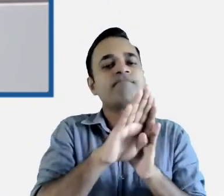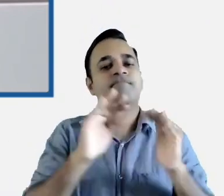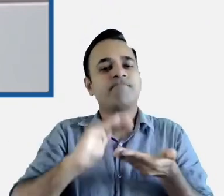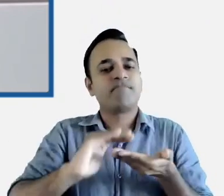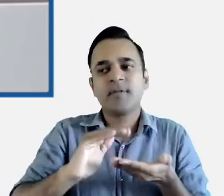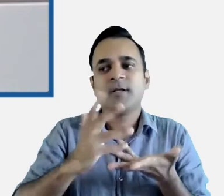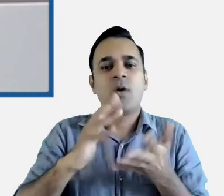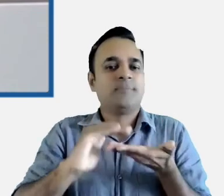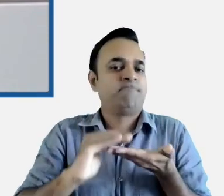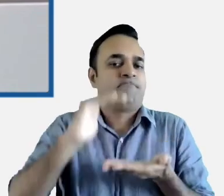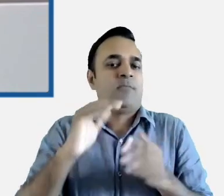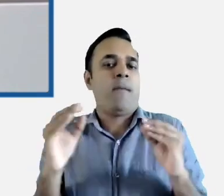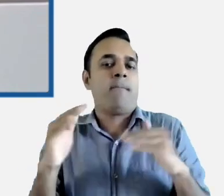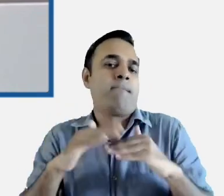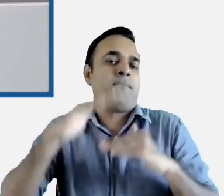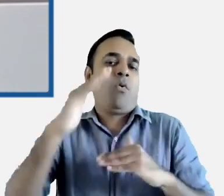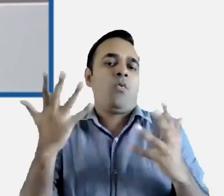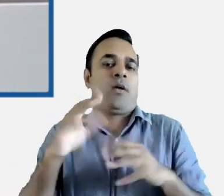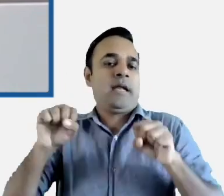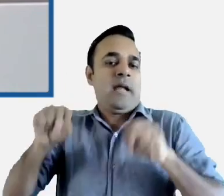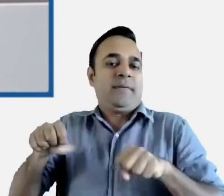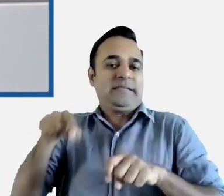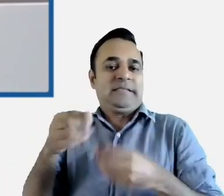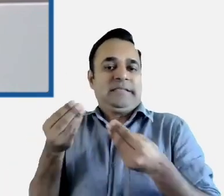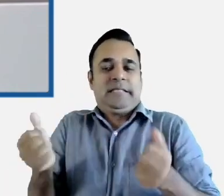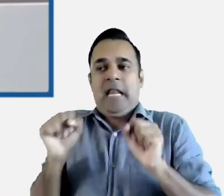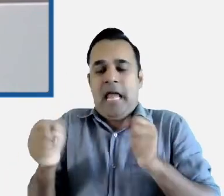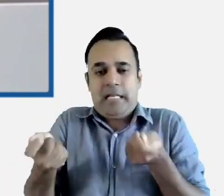to establish a protocol for action because,